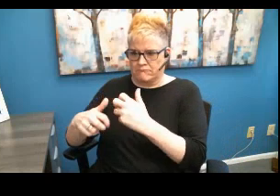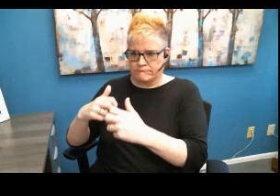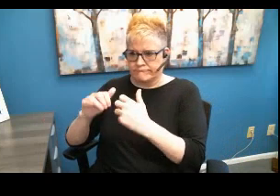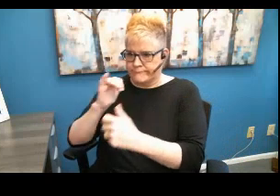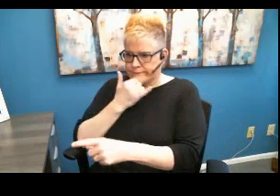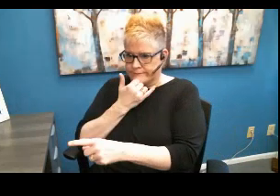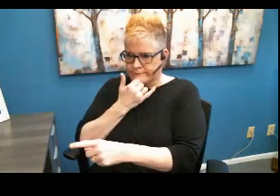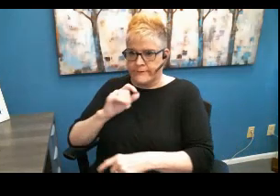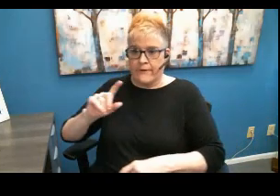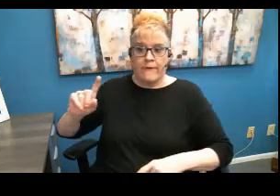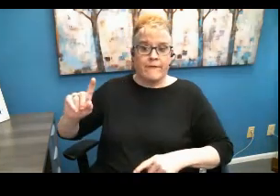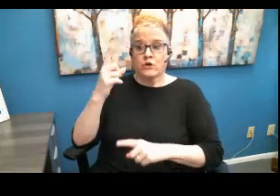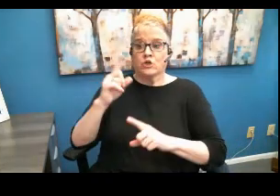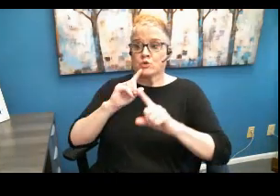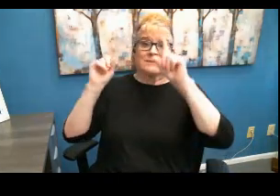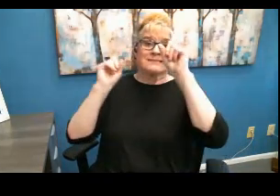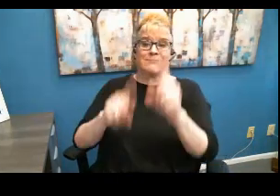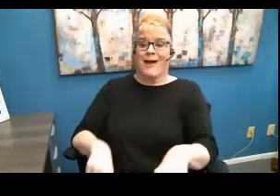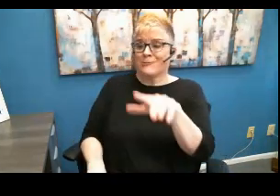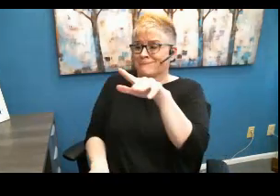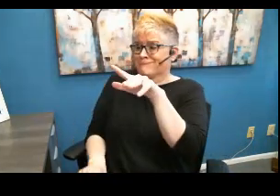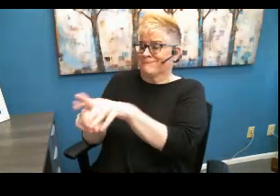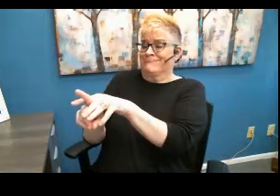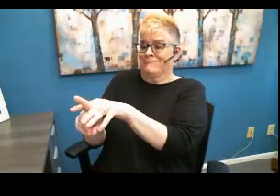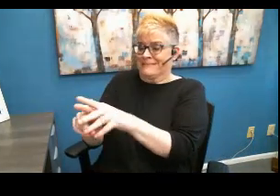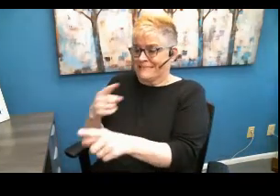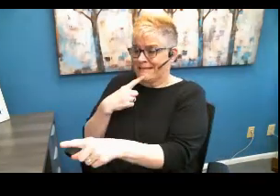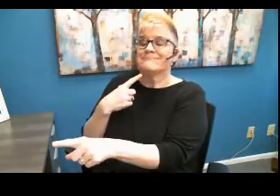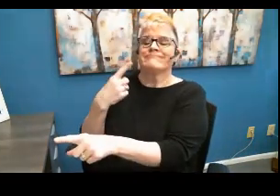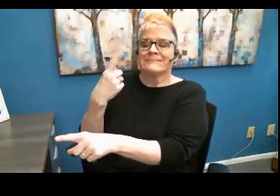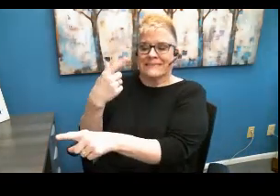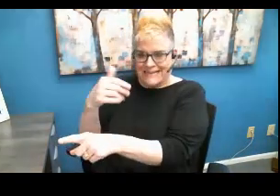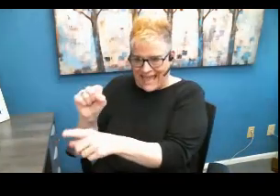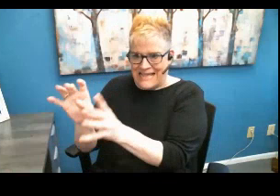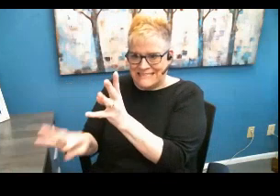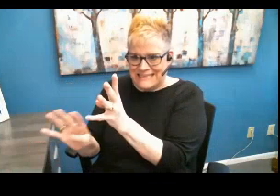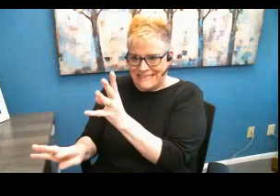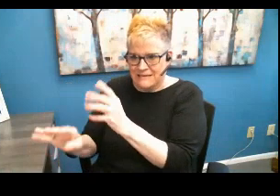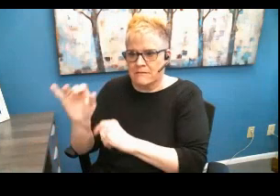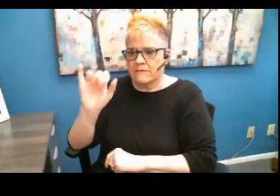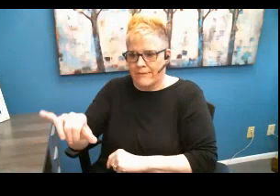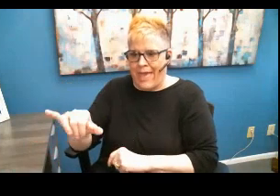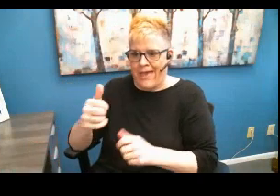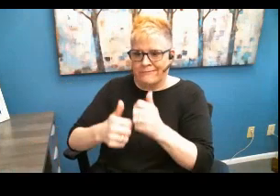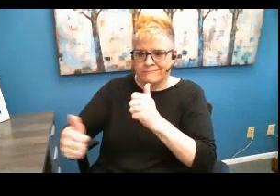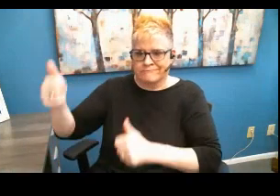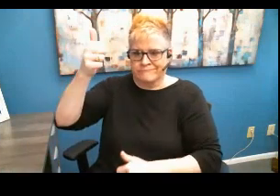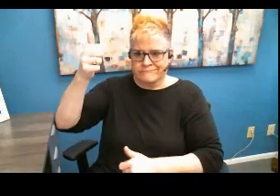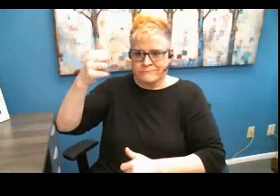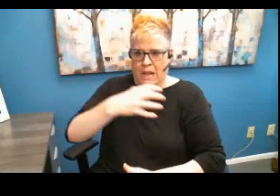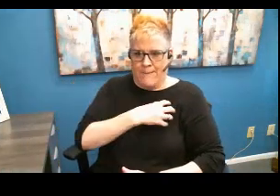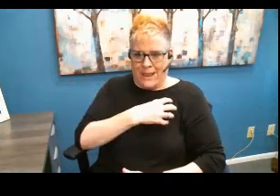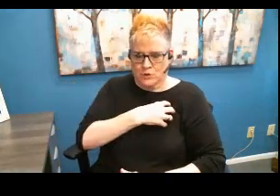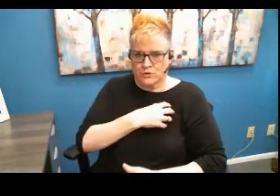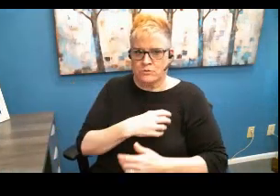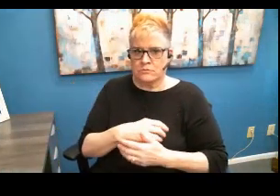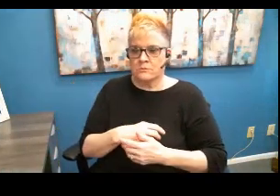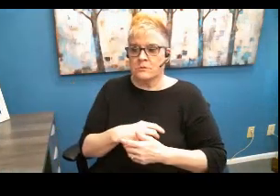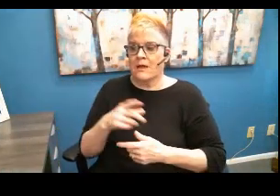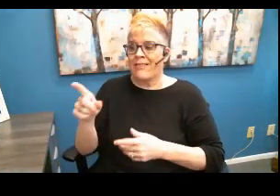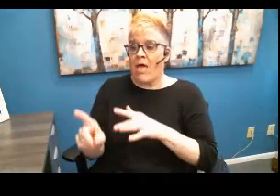our first responder, that's the first one to show up on site that says there's a gas leak, will be that incident commander. But as their supervision show